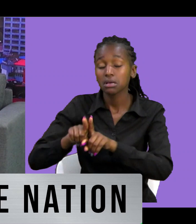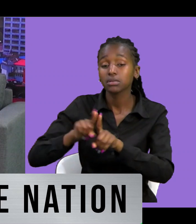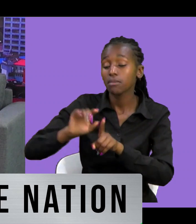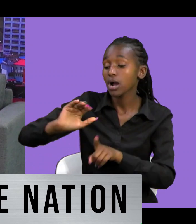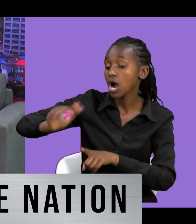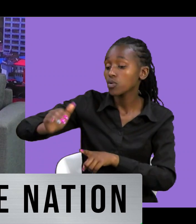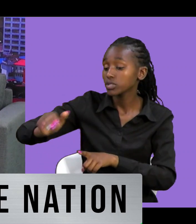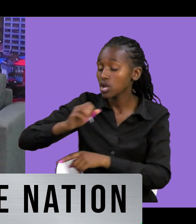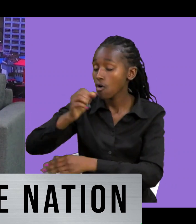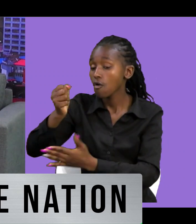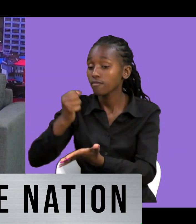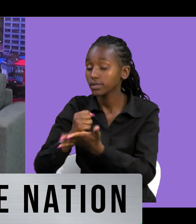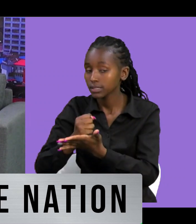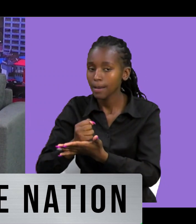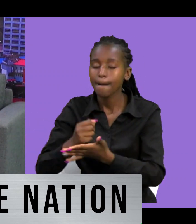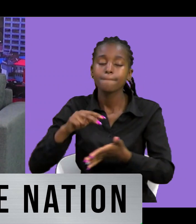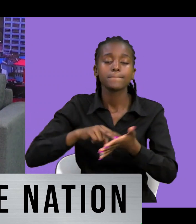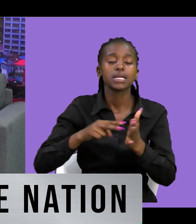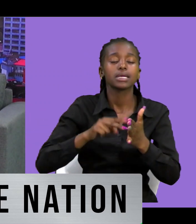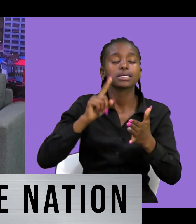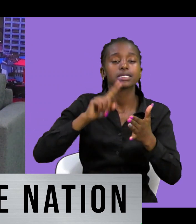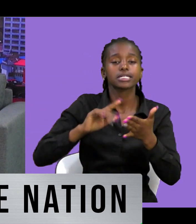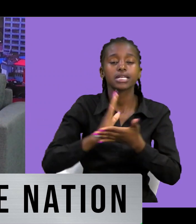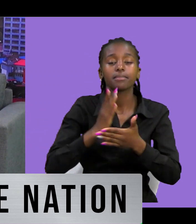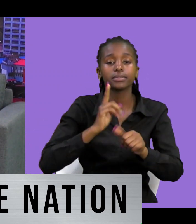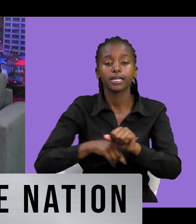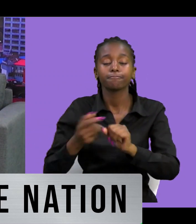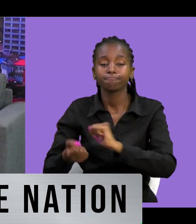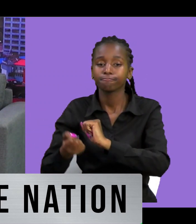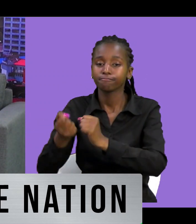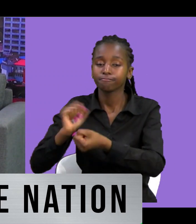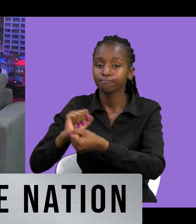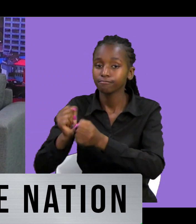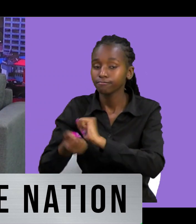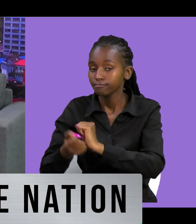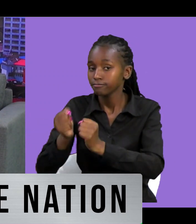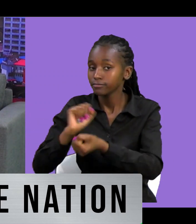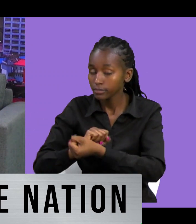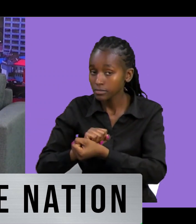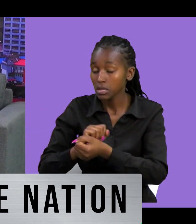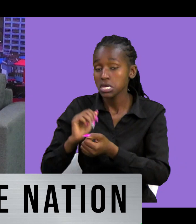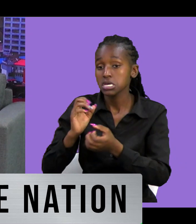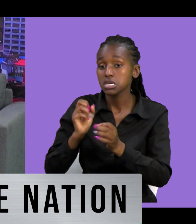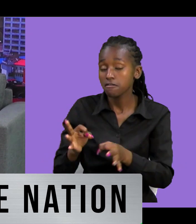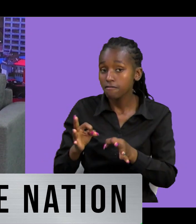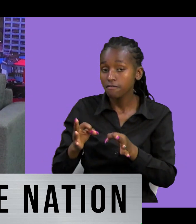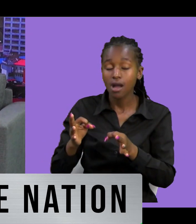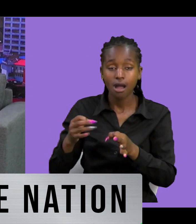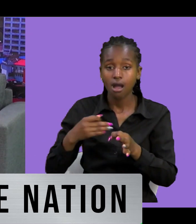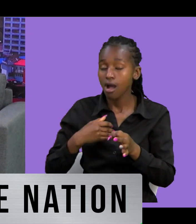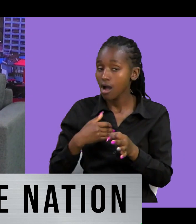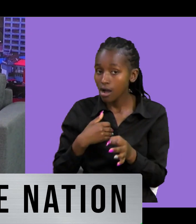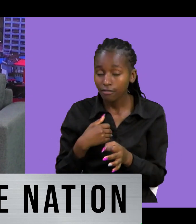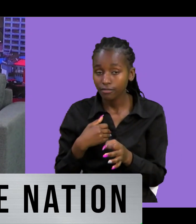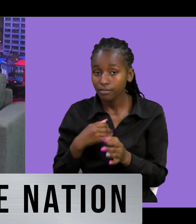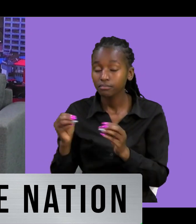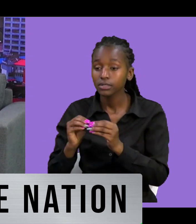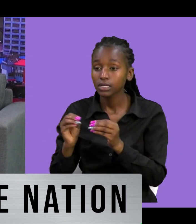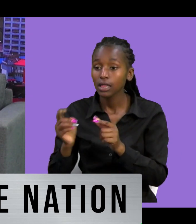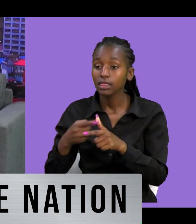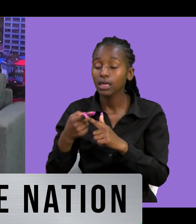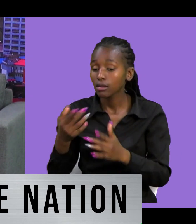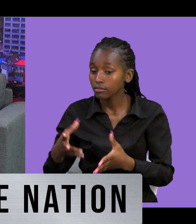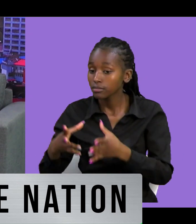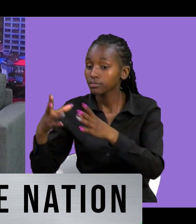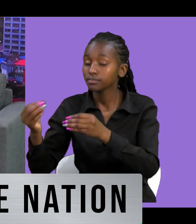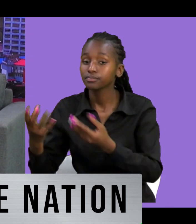also depends with what the issue, the motion. Do they give people some cash? You know, some youths?